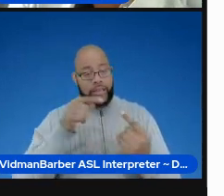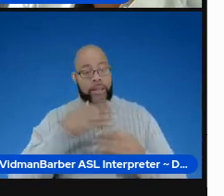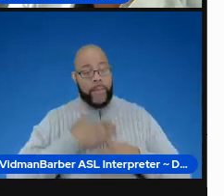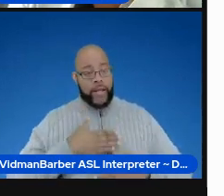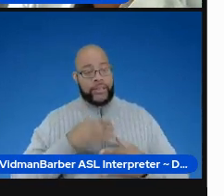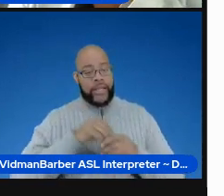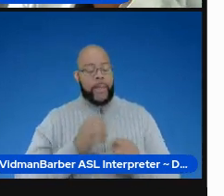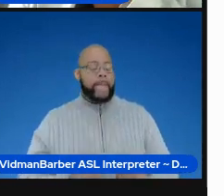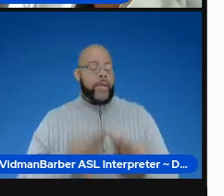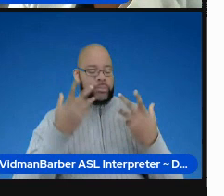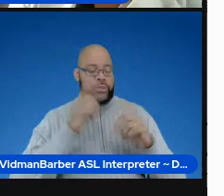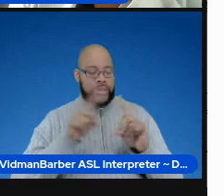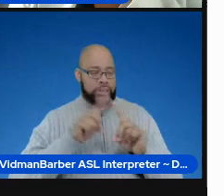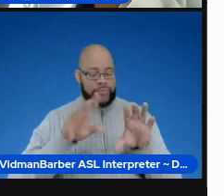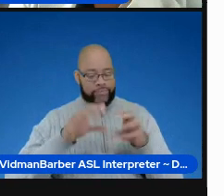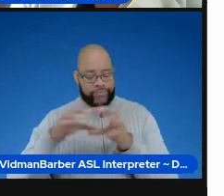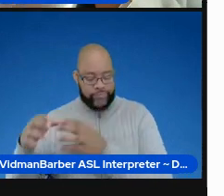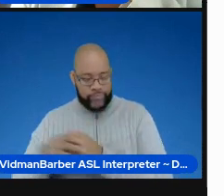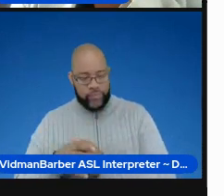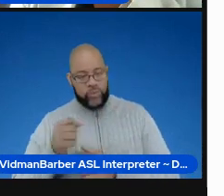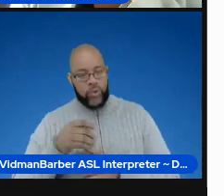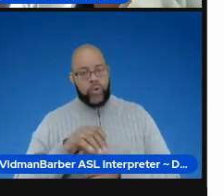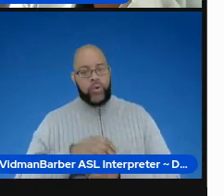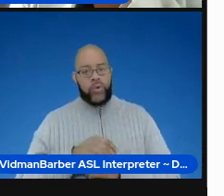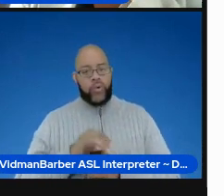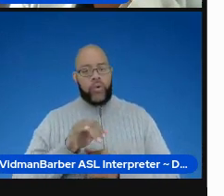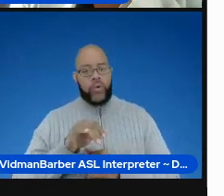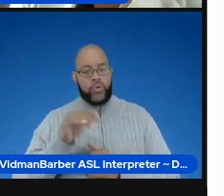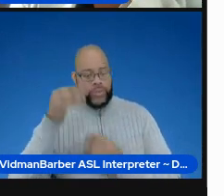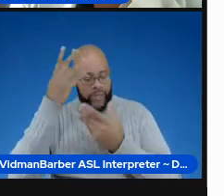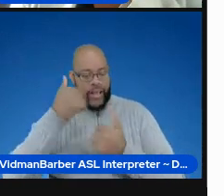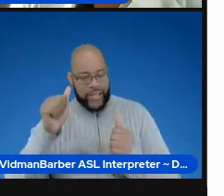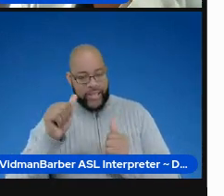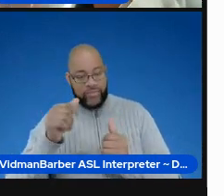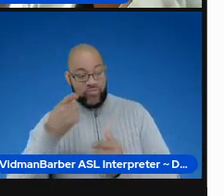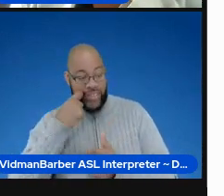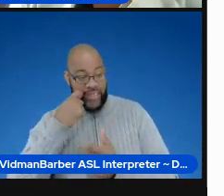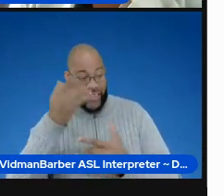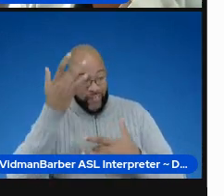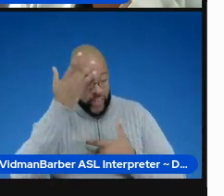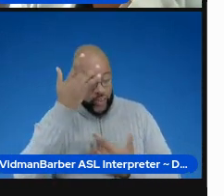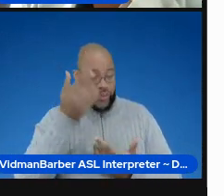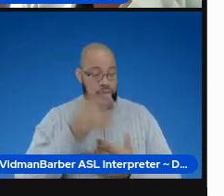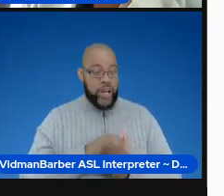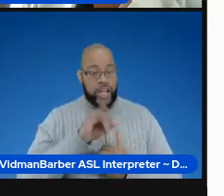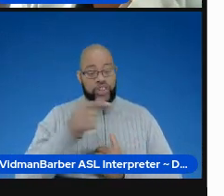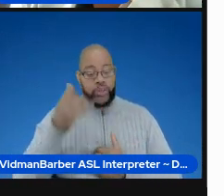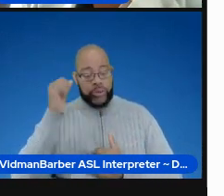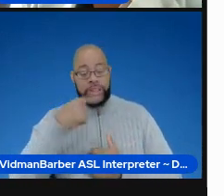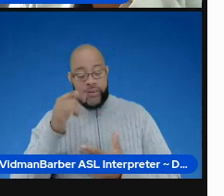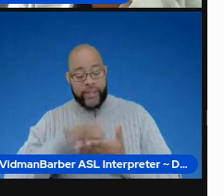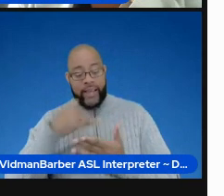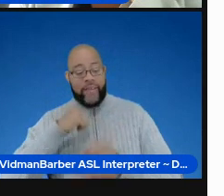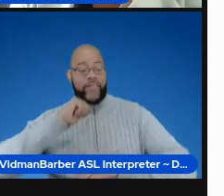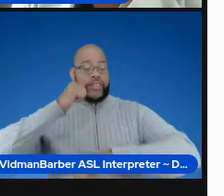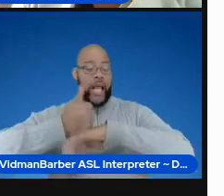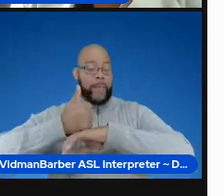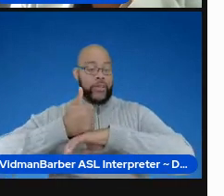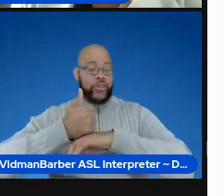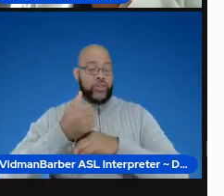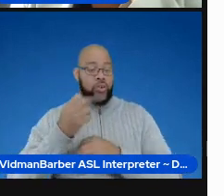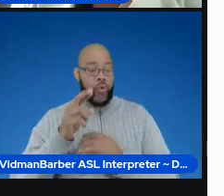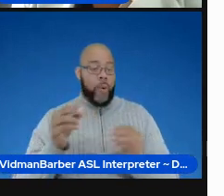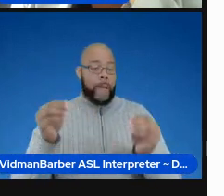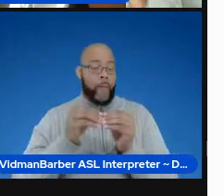in multiple isotypes. So IgM will tell you if there's a recent infection, and IgG will tell you if there's an established or a